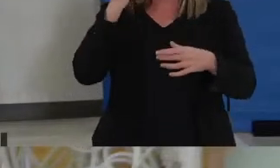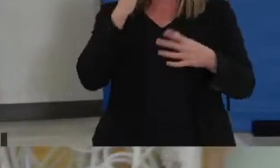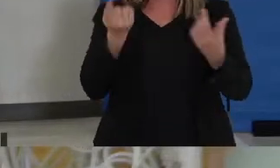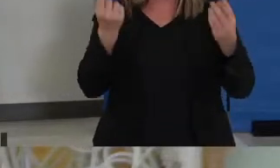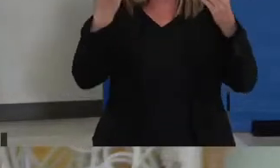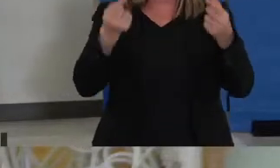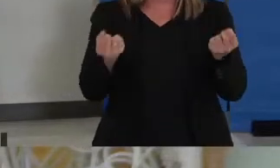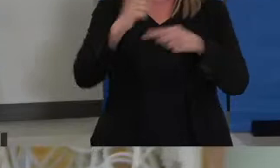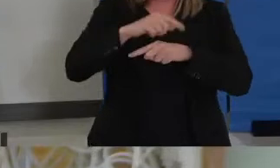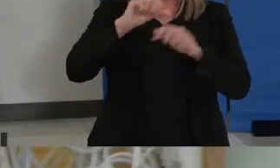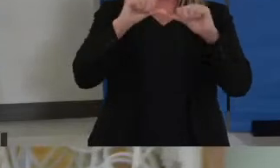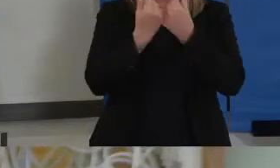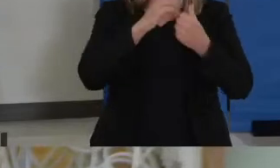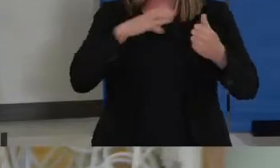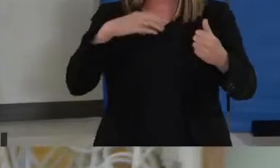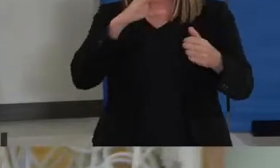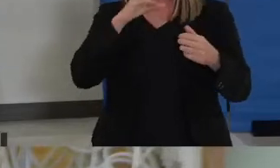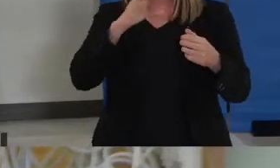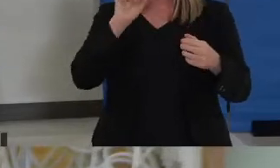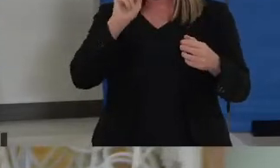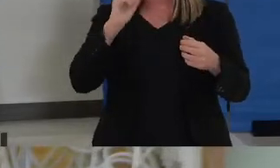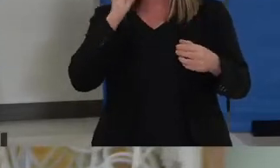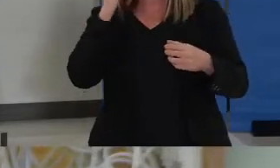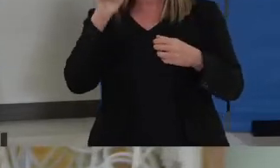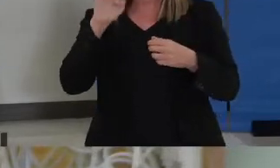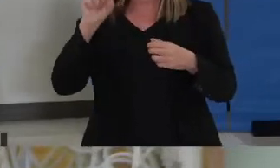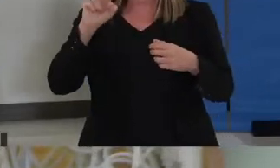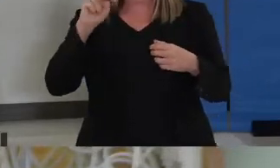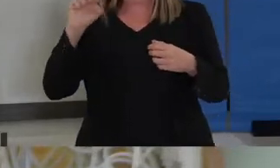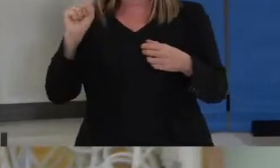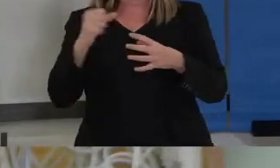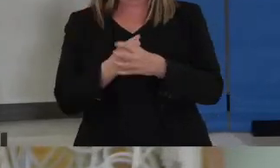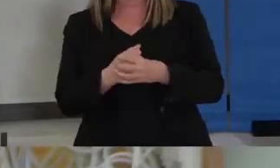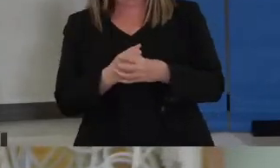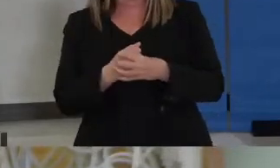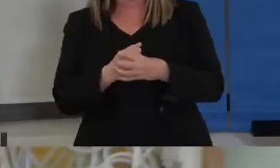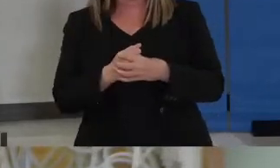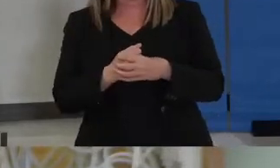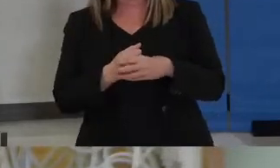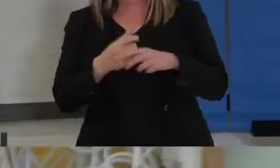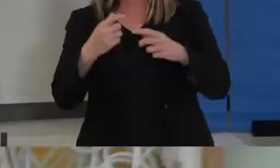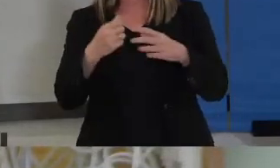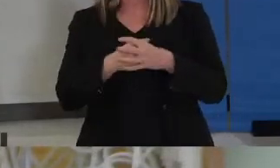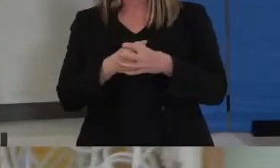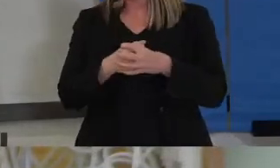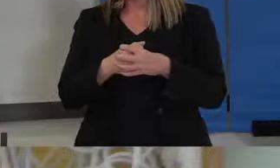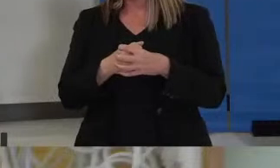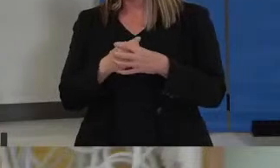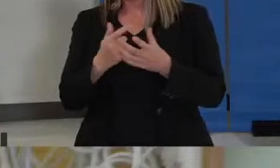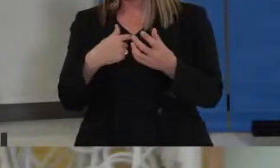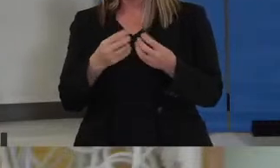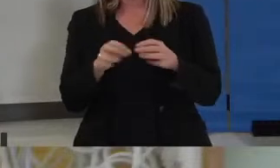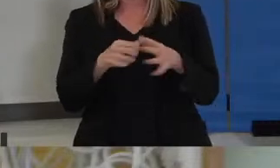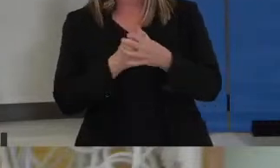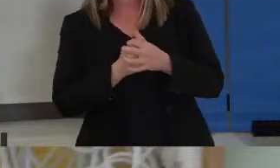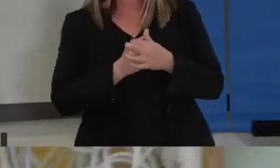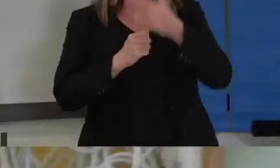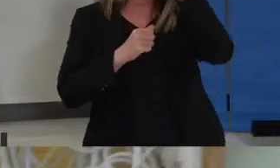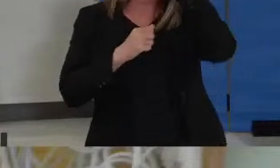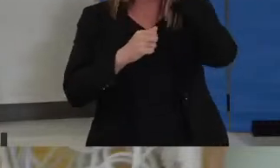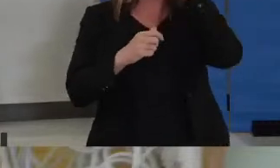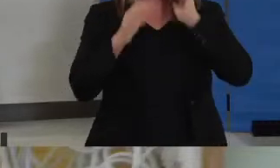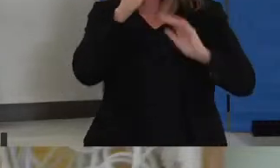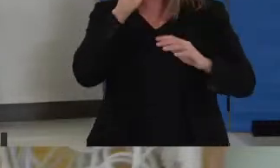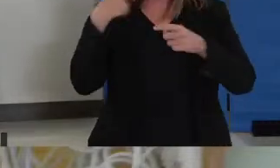on Homelessness. Todos sabemos que tener una vivienda es fundamental. Afecta a nuestra salud,